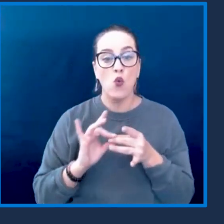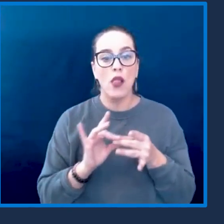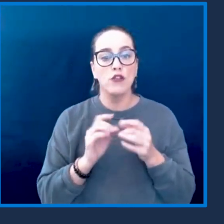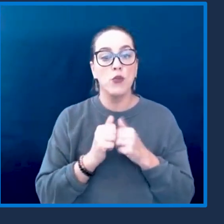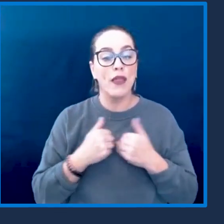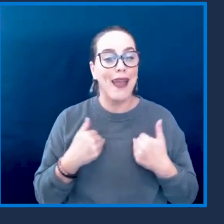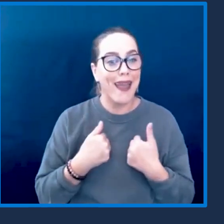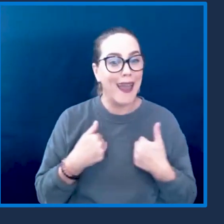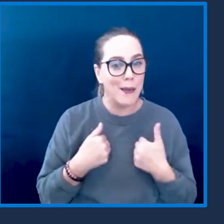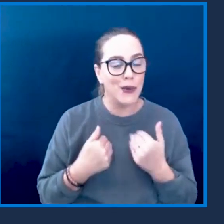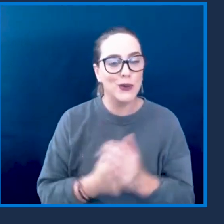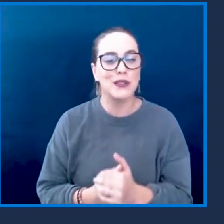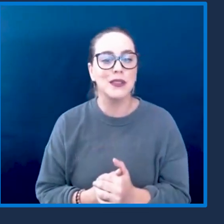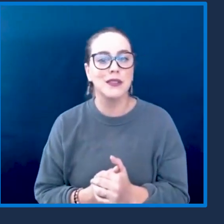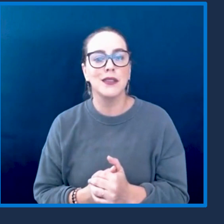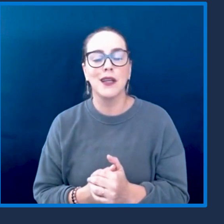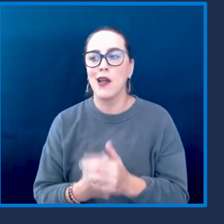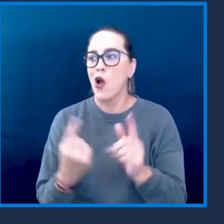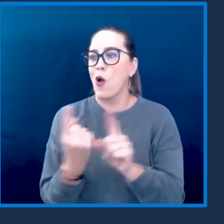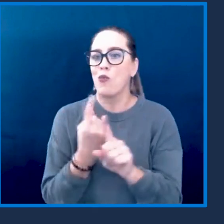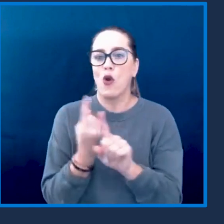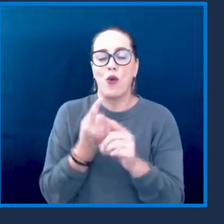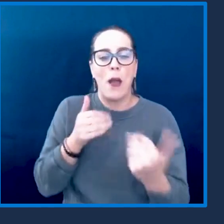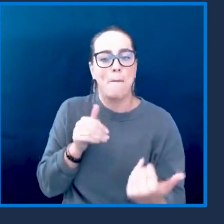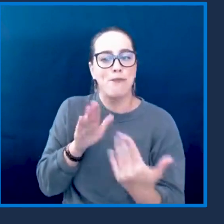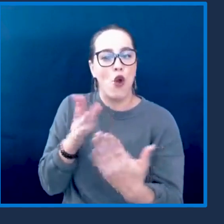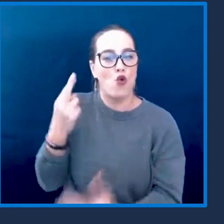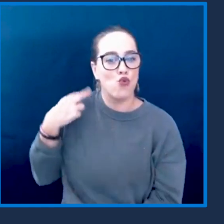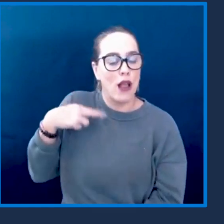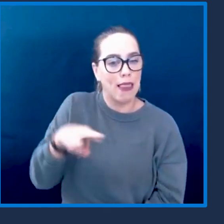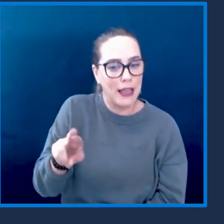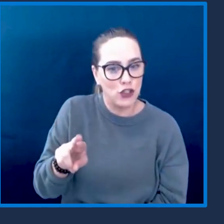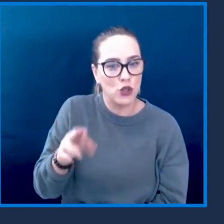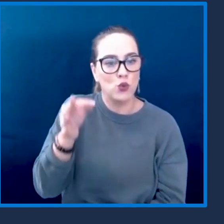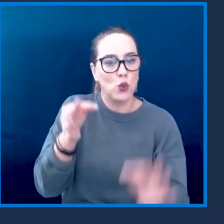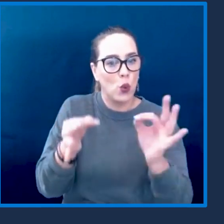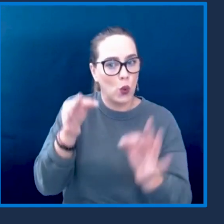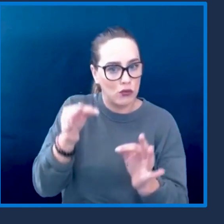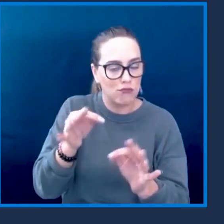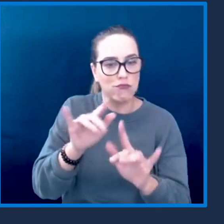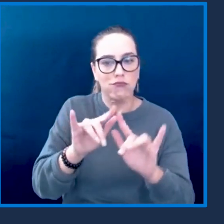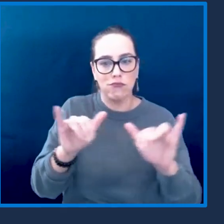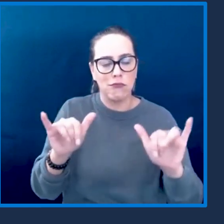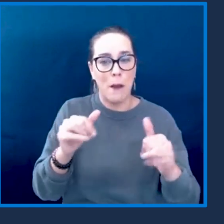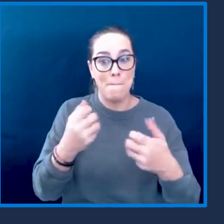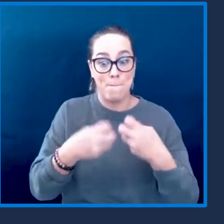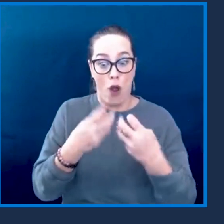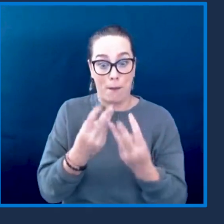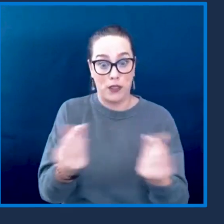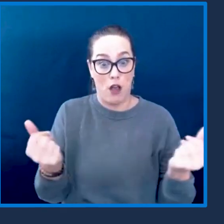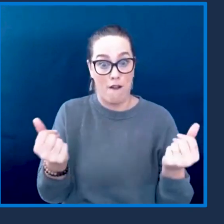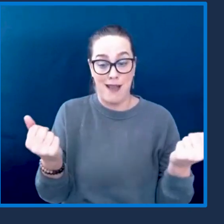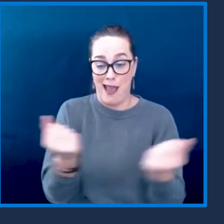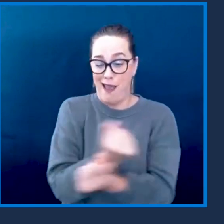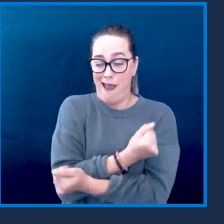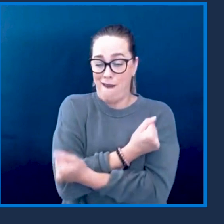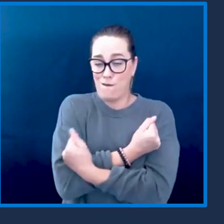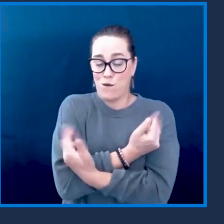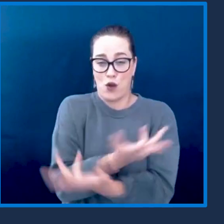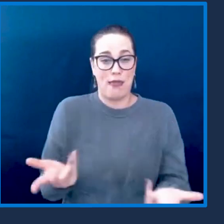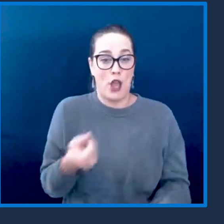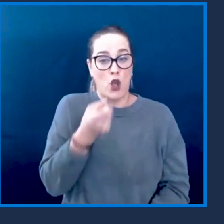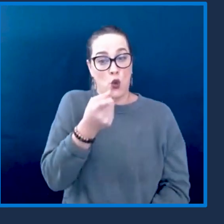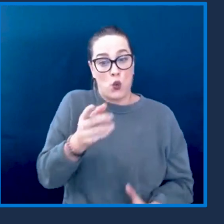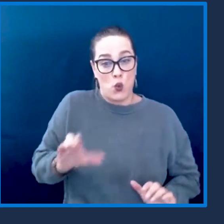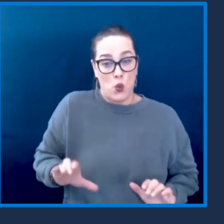death, approaches to religion, courtship, marriage, raising children, decision-making, and problem solving. So really everything that we